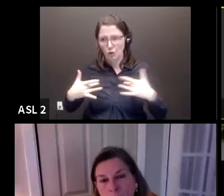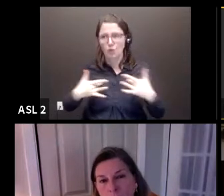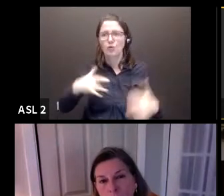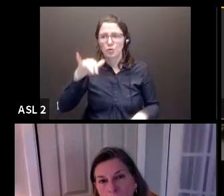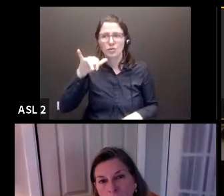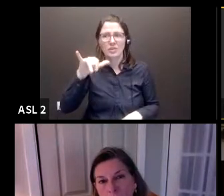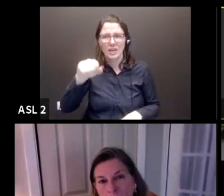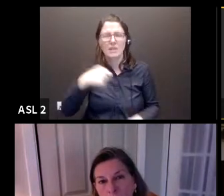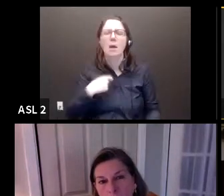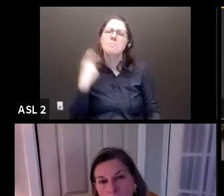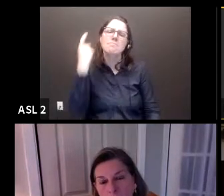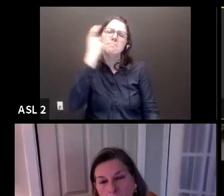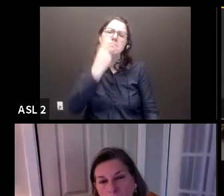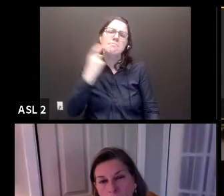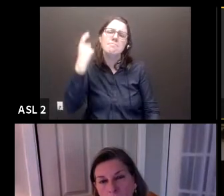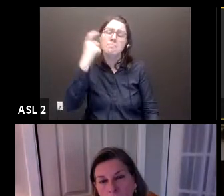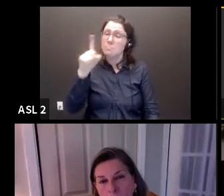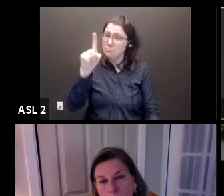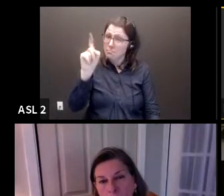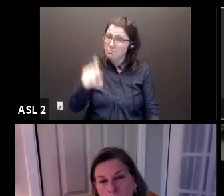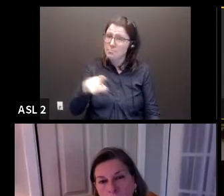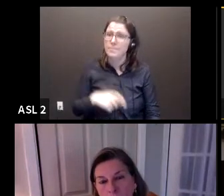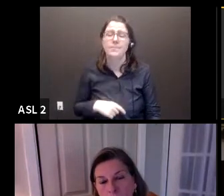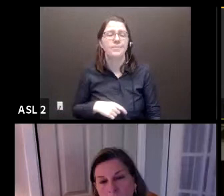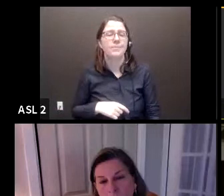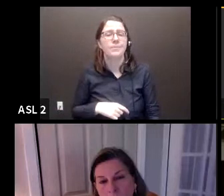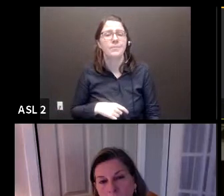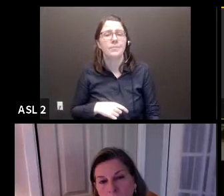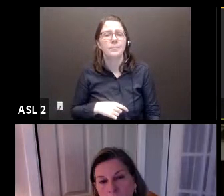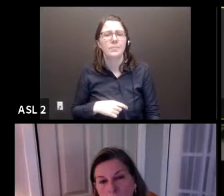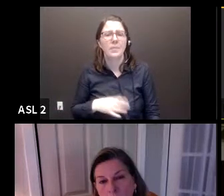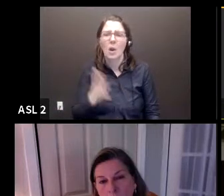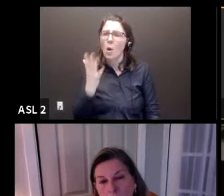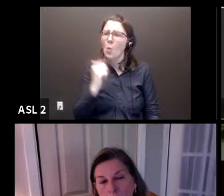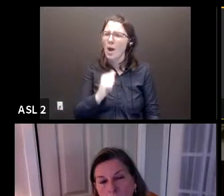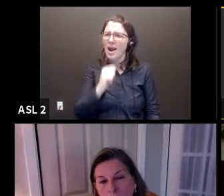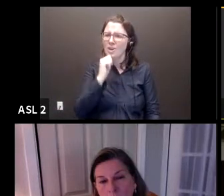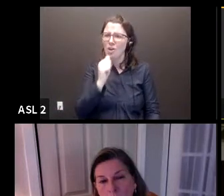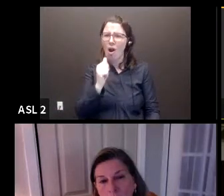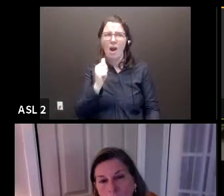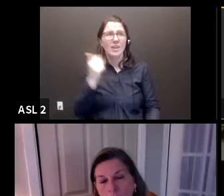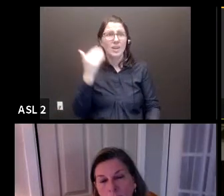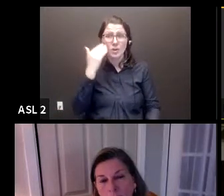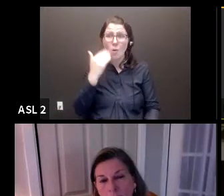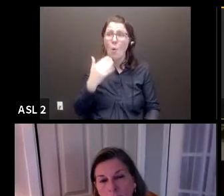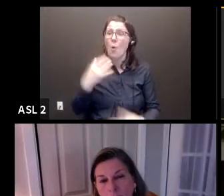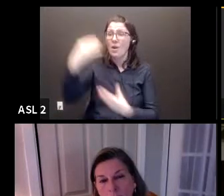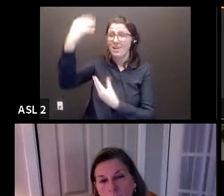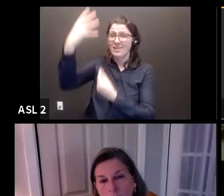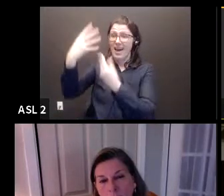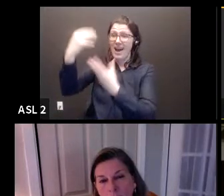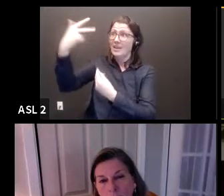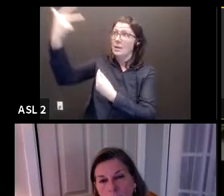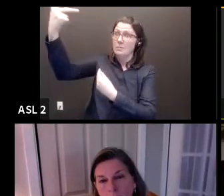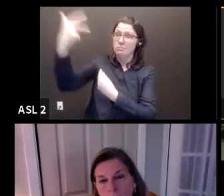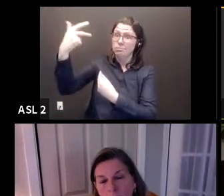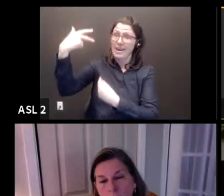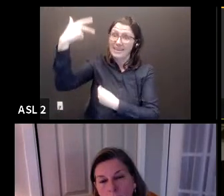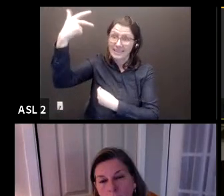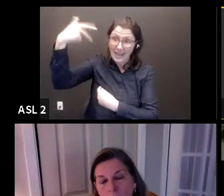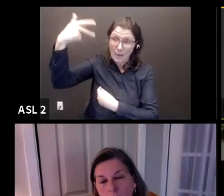reason why we can't go ahead and put more traffic light cameras or speed cameras around the city is there any reason